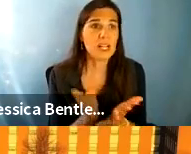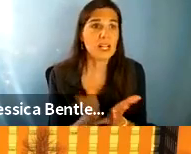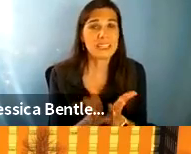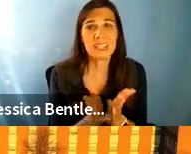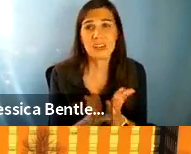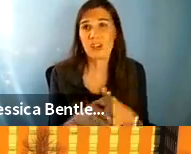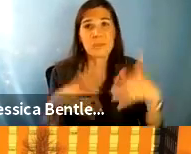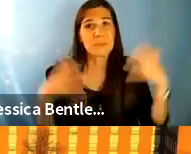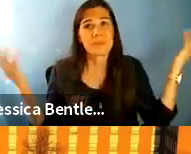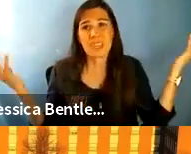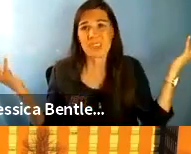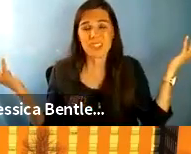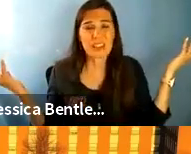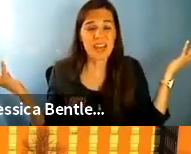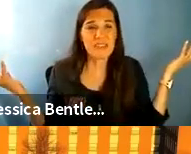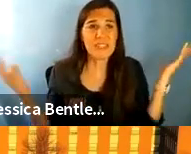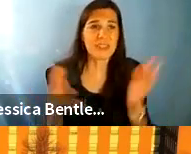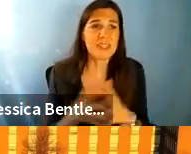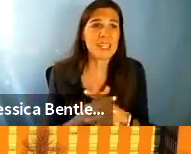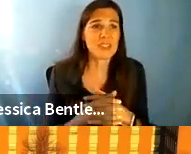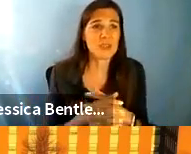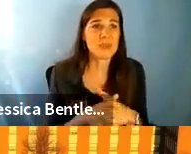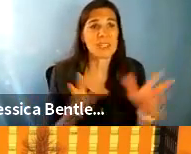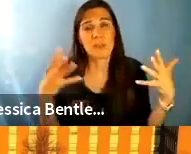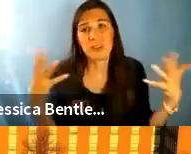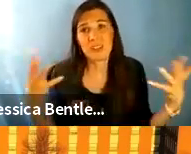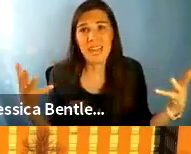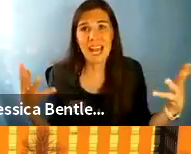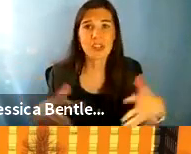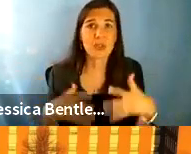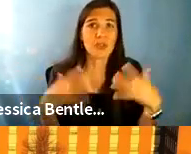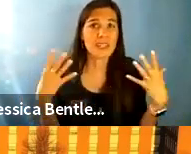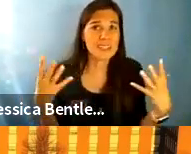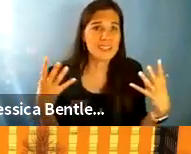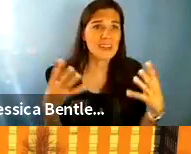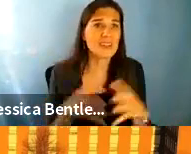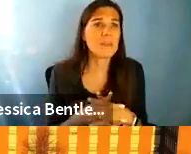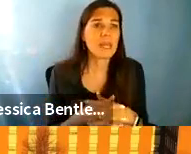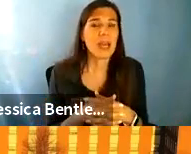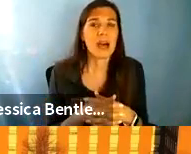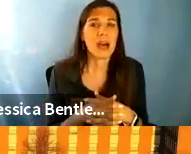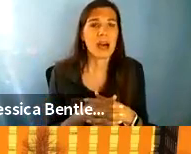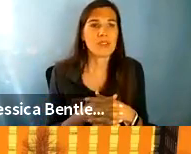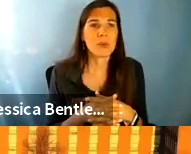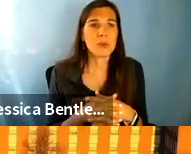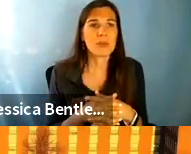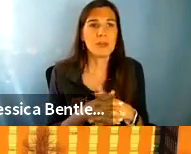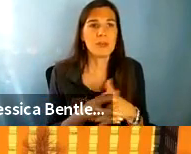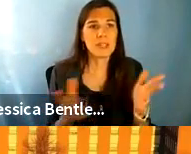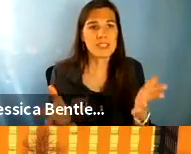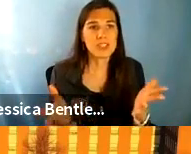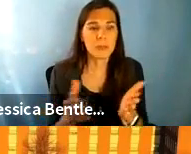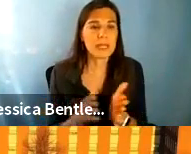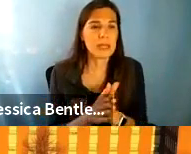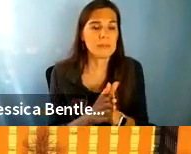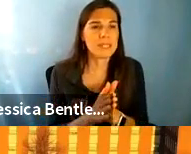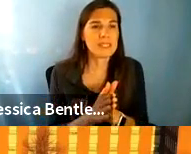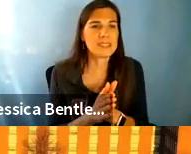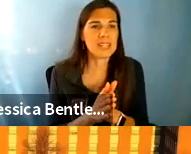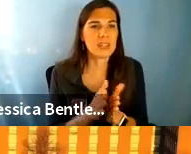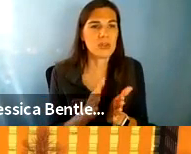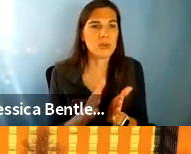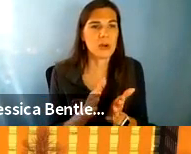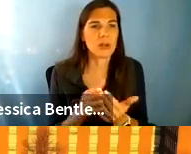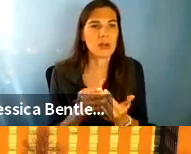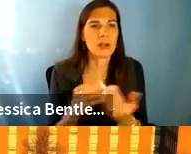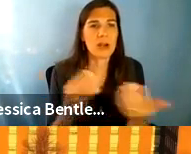work, legal. There's a lot of different things you can do in the community, theatrical, etc. So community interpreting means